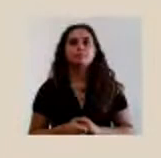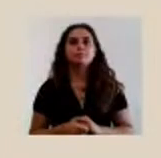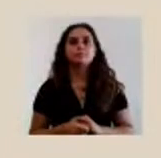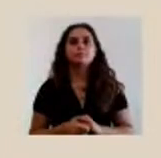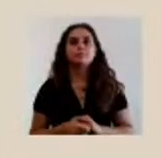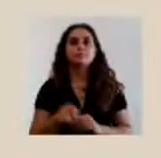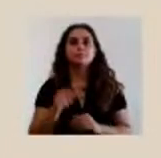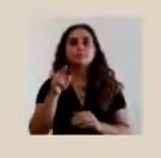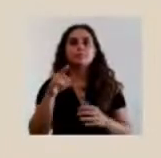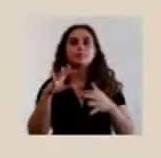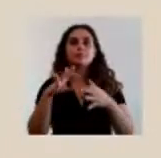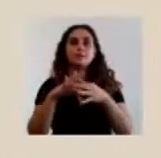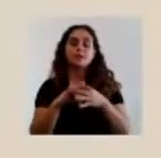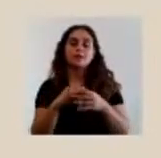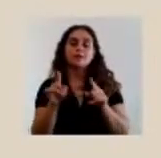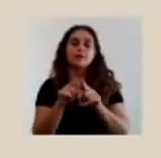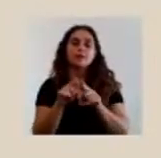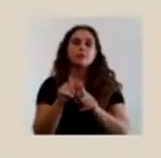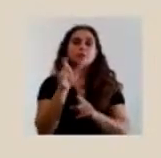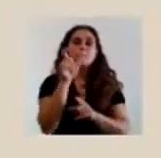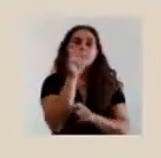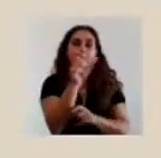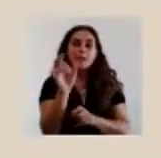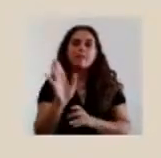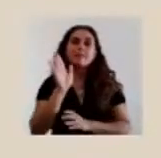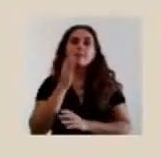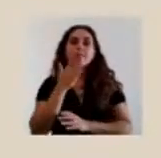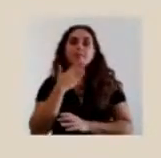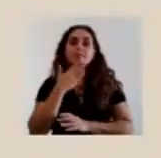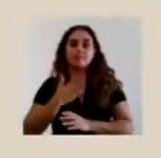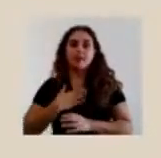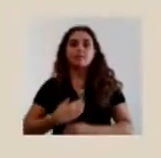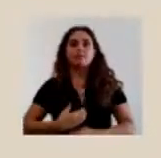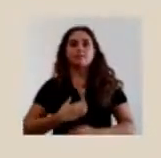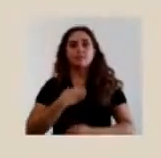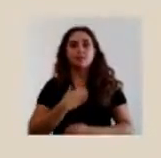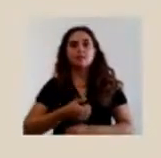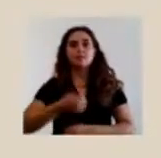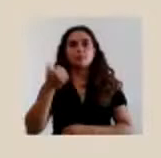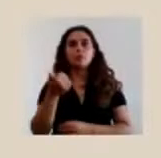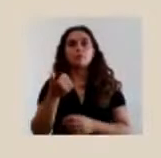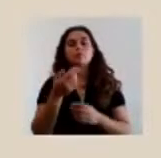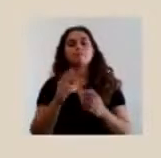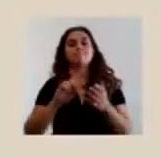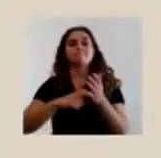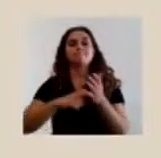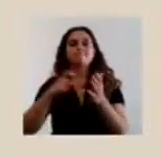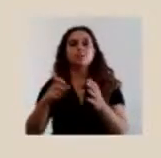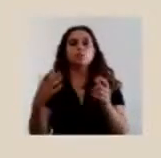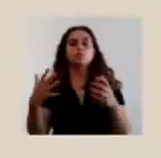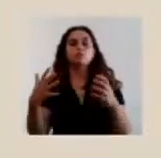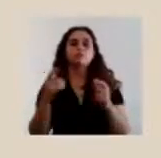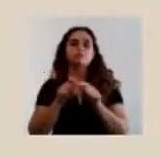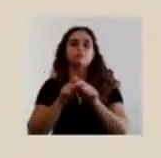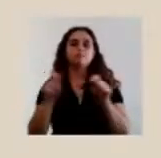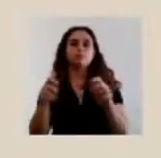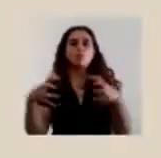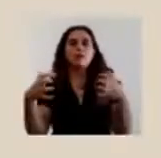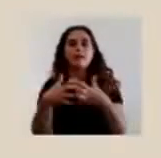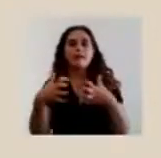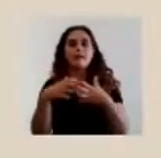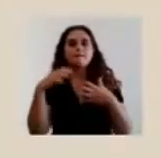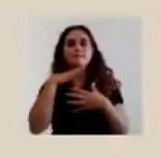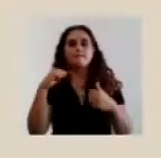This need for the words to have meaning to the reader was leveraged by US intelligence during the Cold War as they